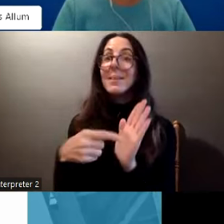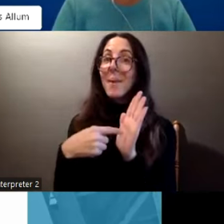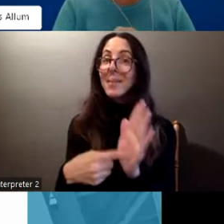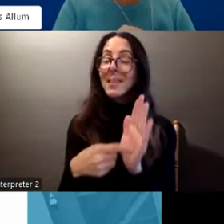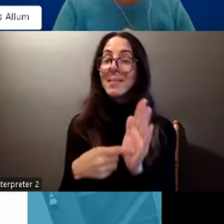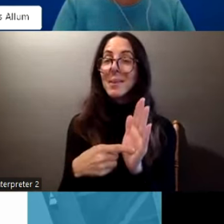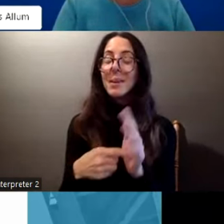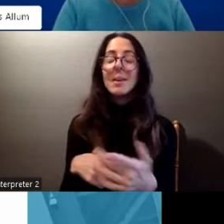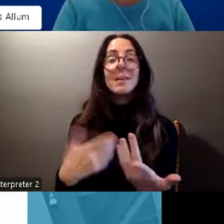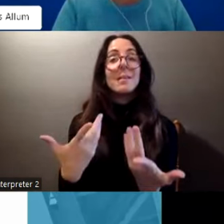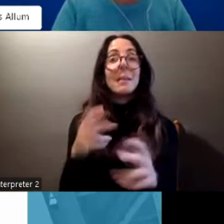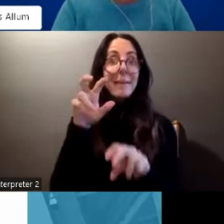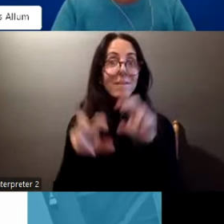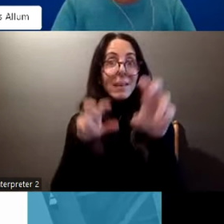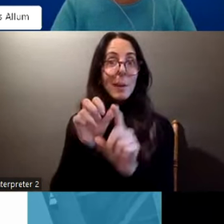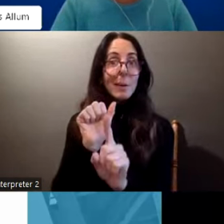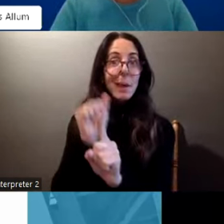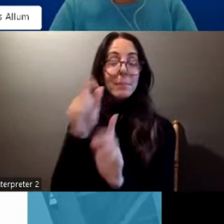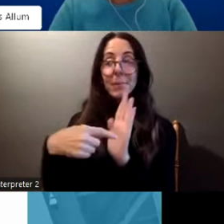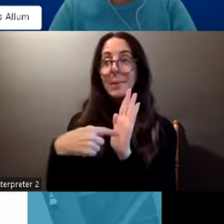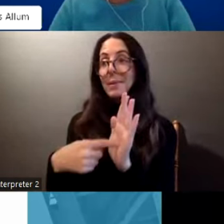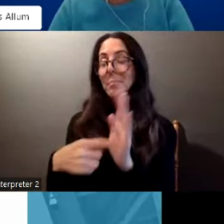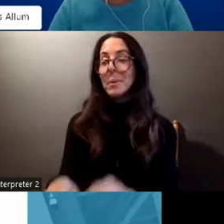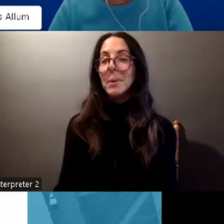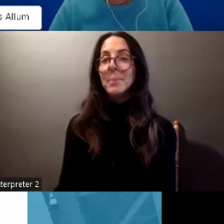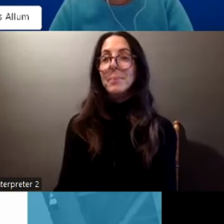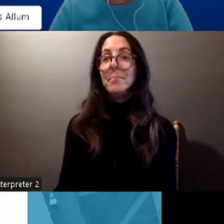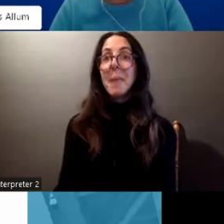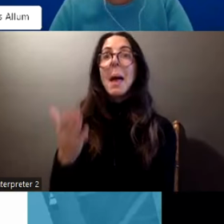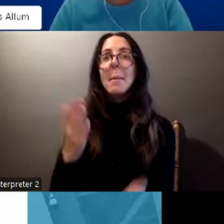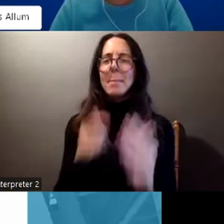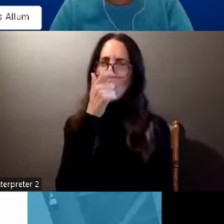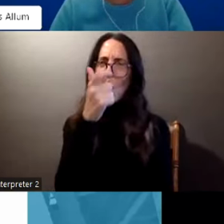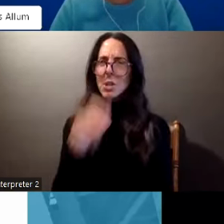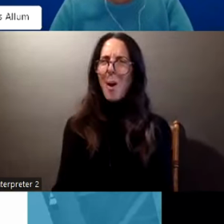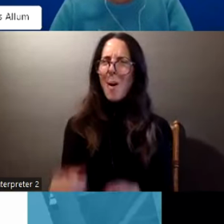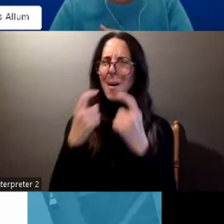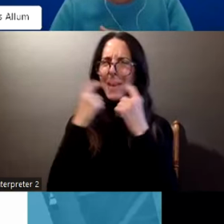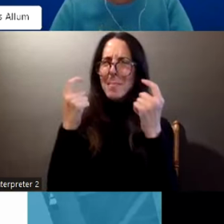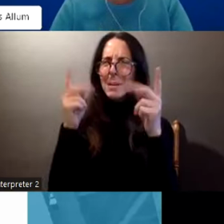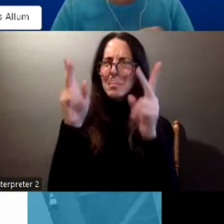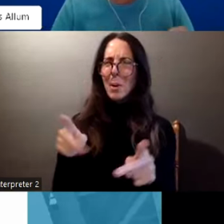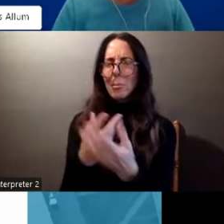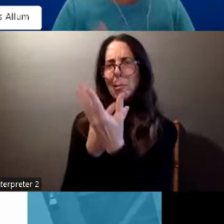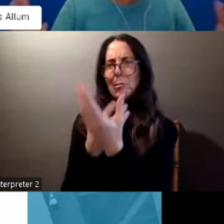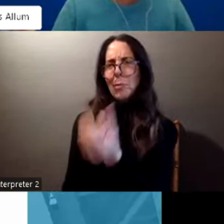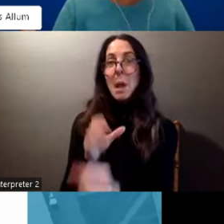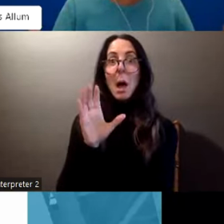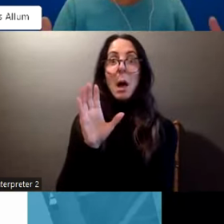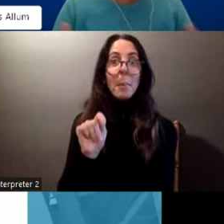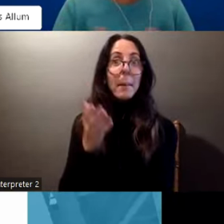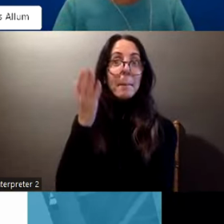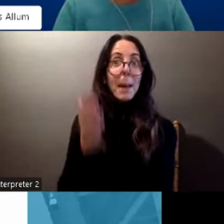scams. So someone's on there, maybe it's a well-known personality or some individual, their image is being used and they're talking